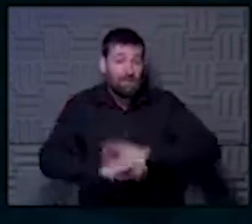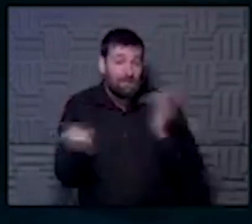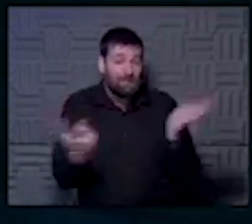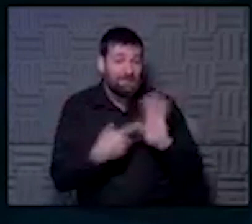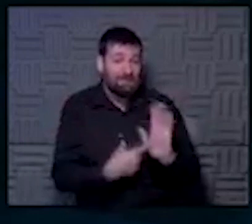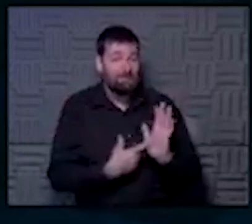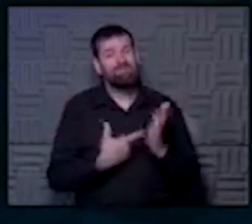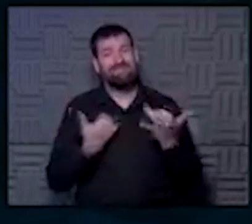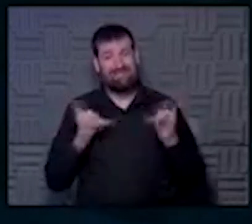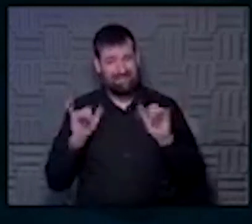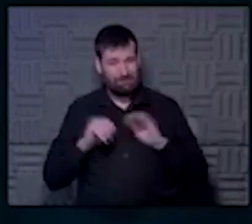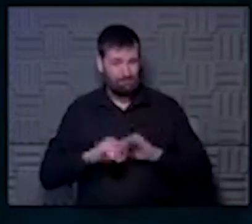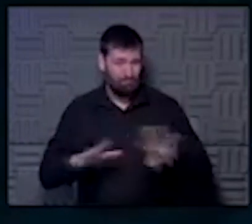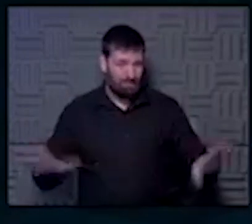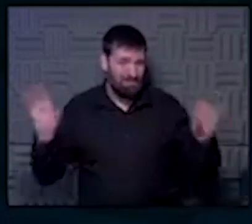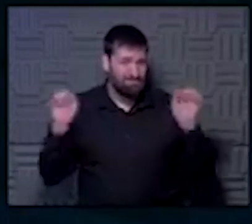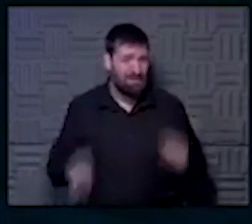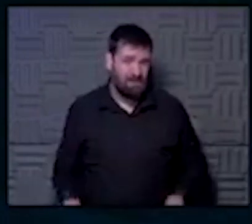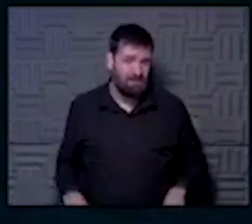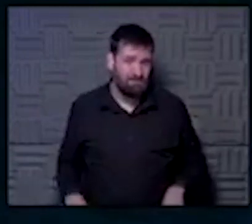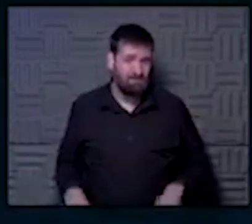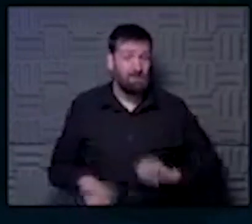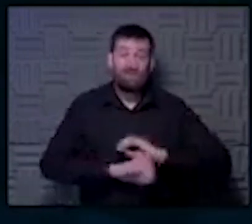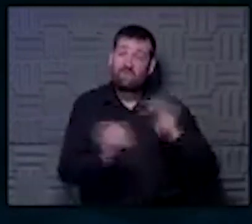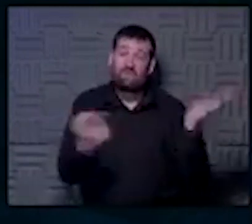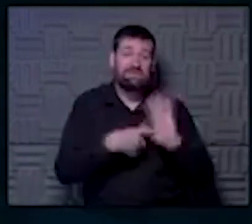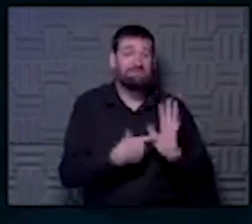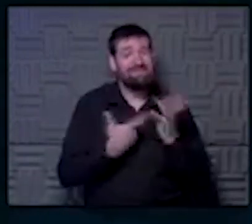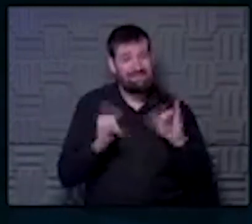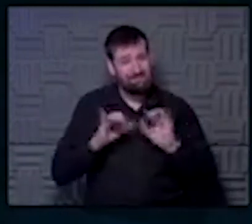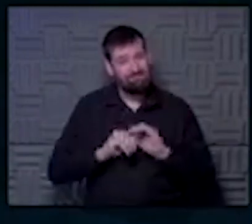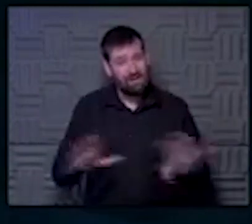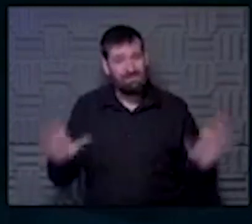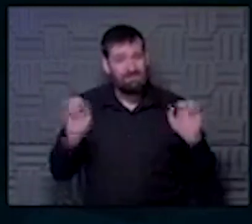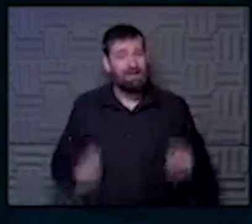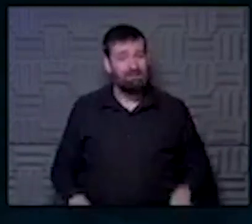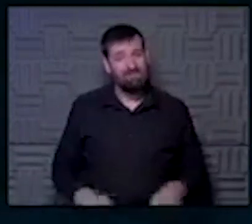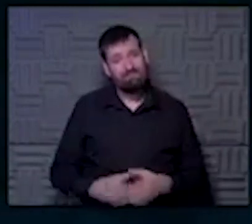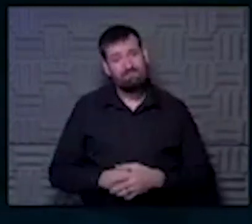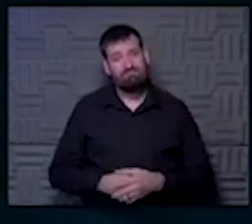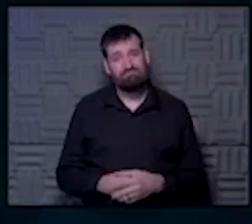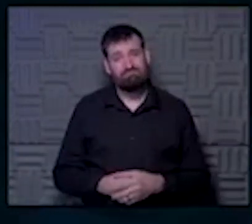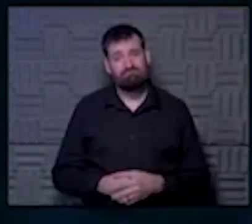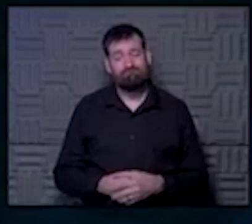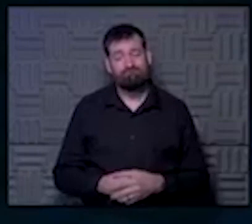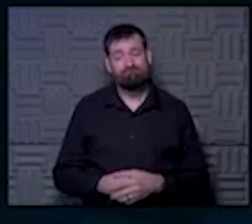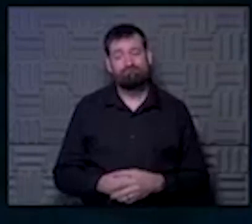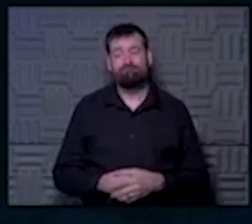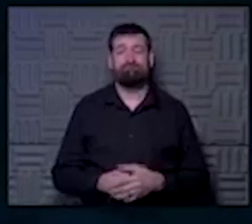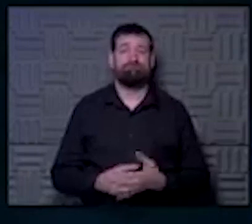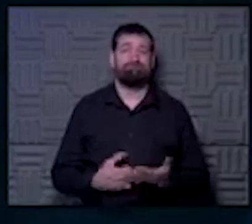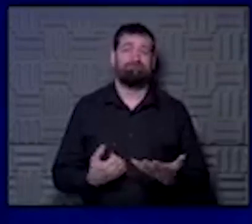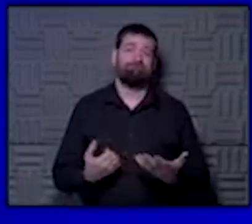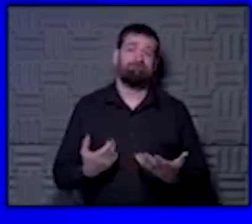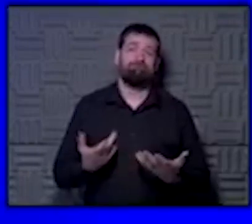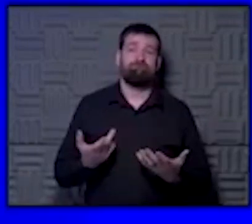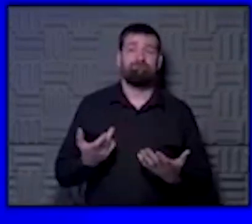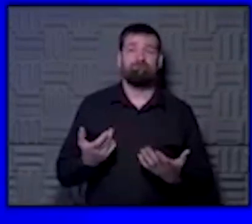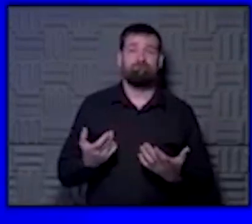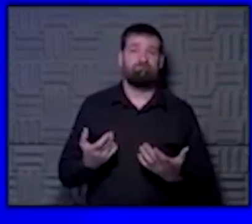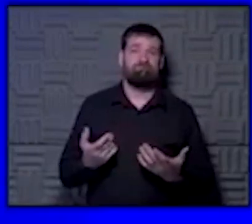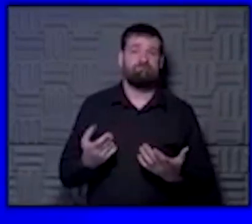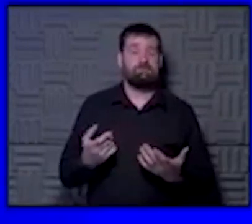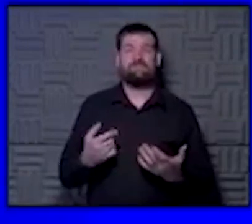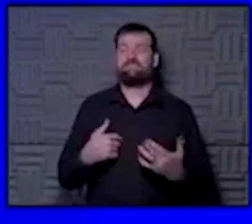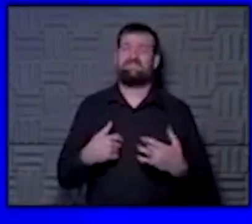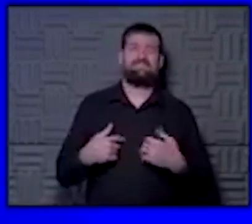can still spread it, when you have no symptoms. And I think so you do need to probably resist